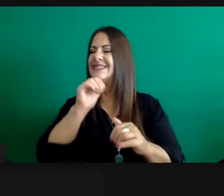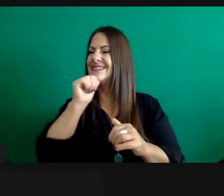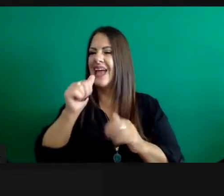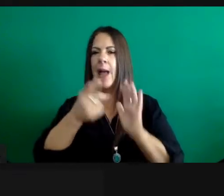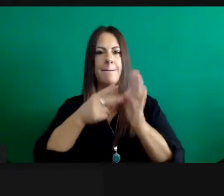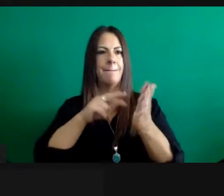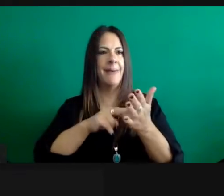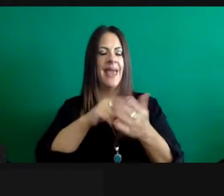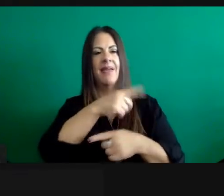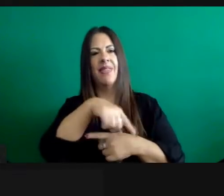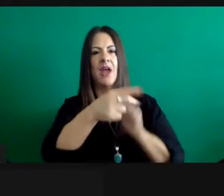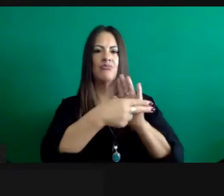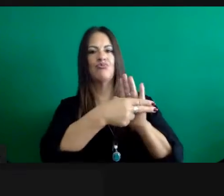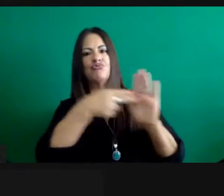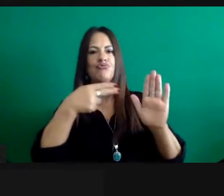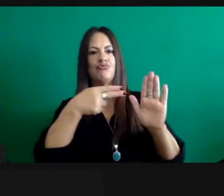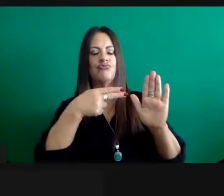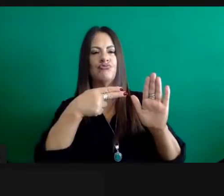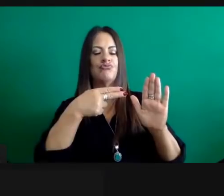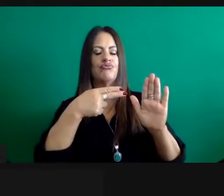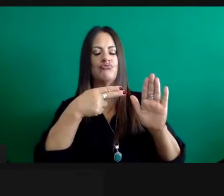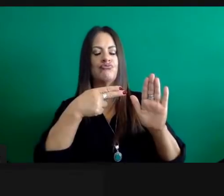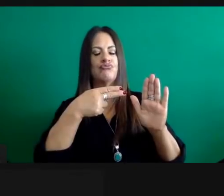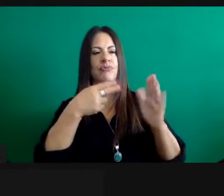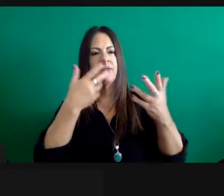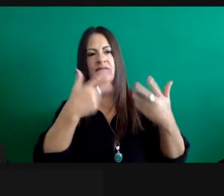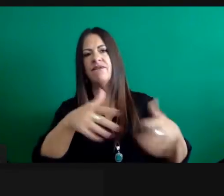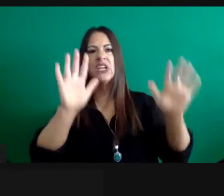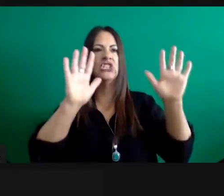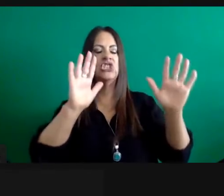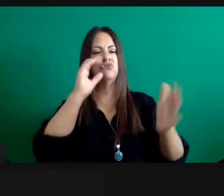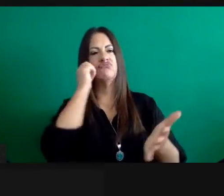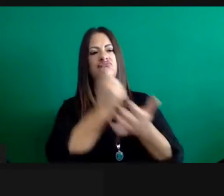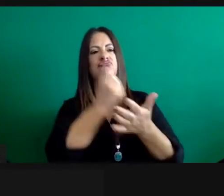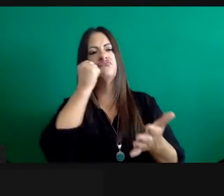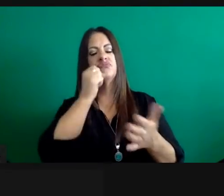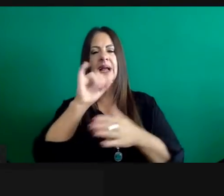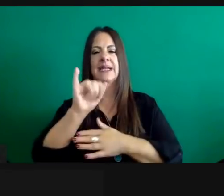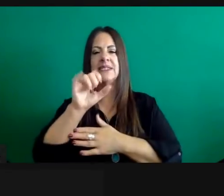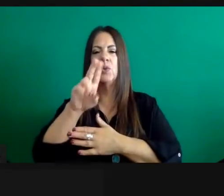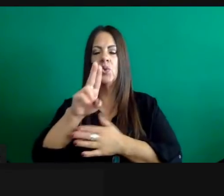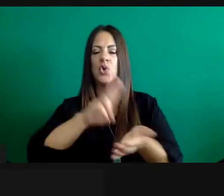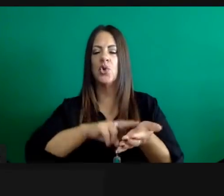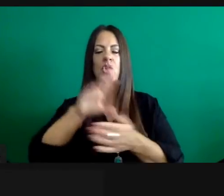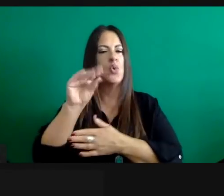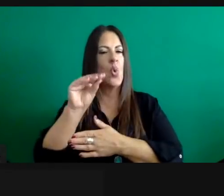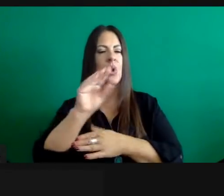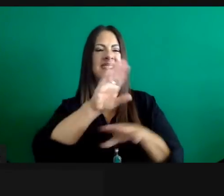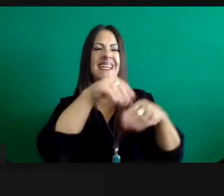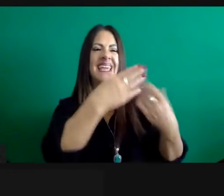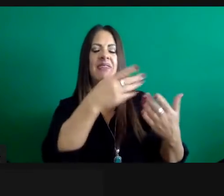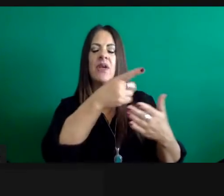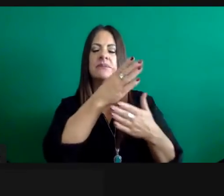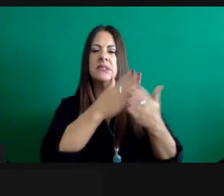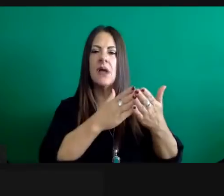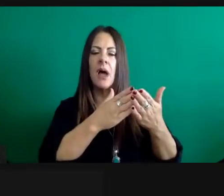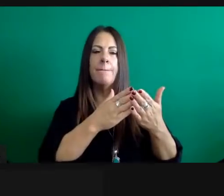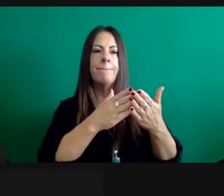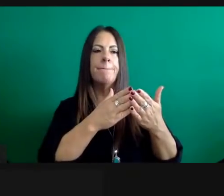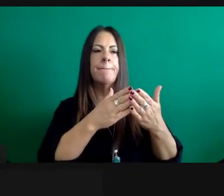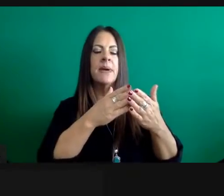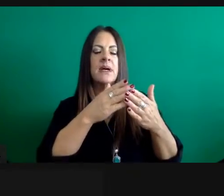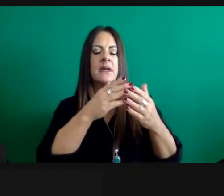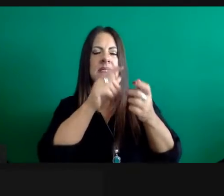now suddenly appointed, anointed, trained ICU nurses. It's meant to give just a little bit of